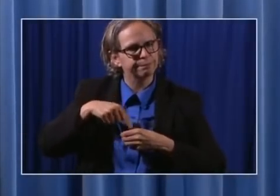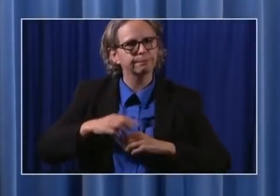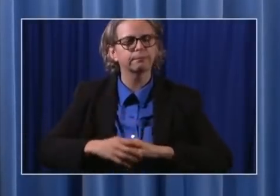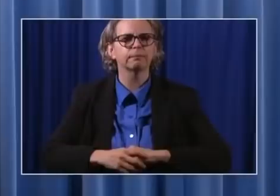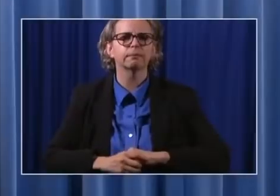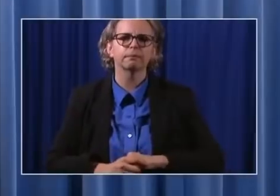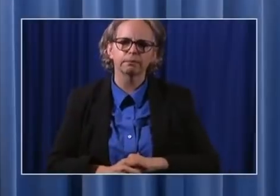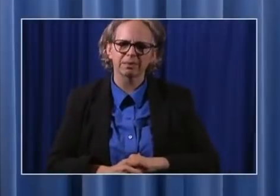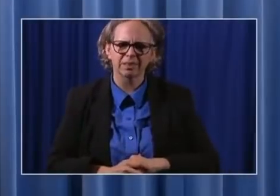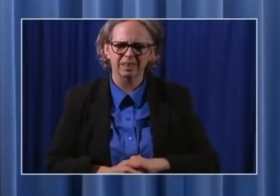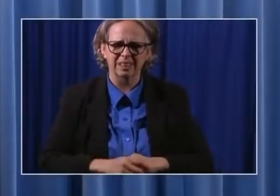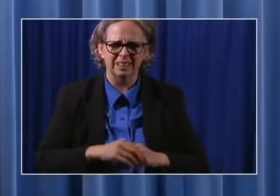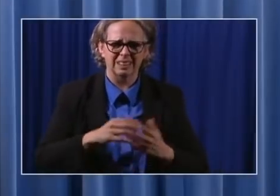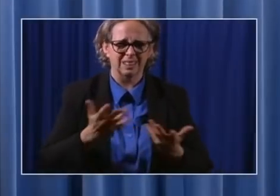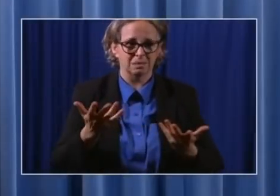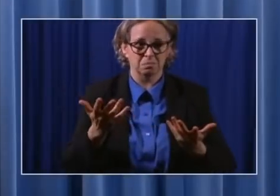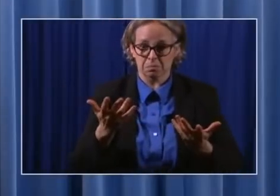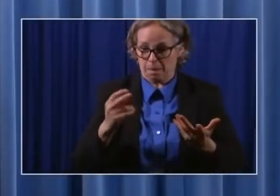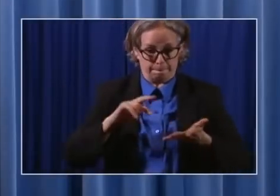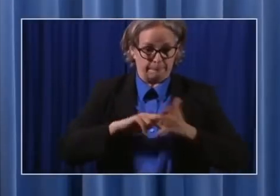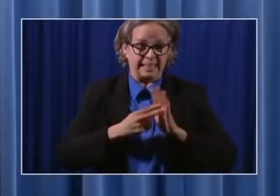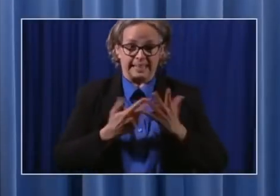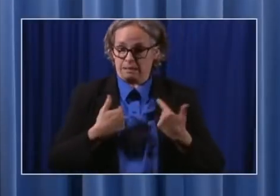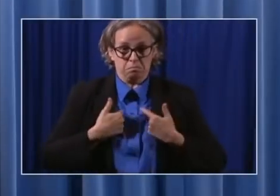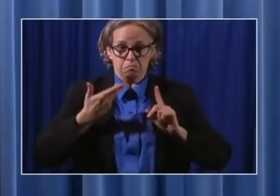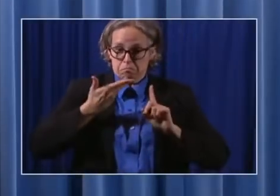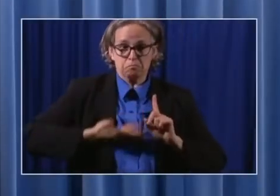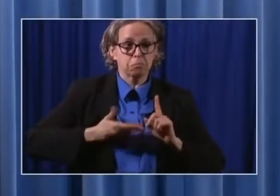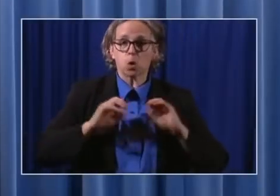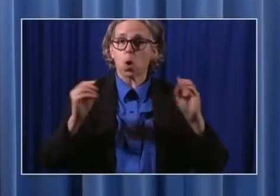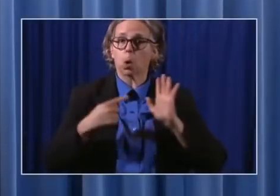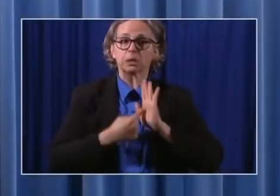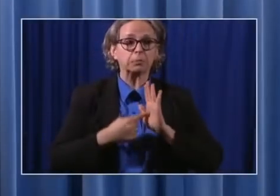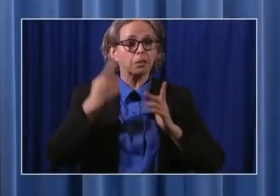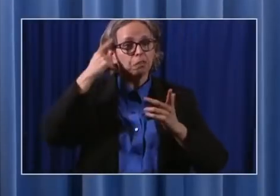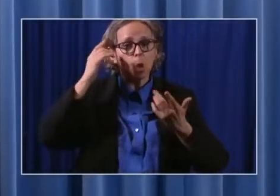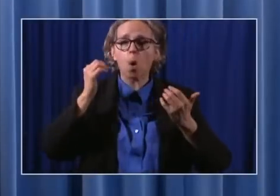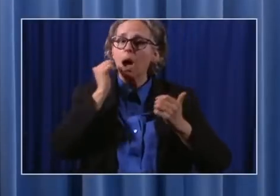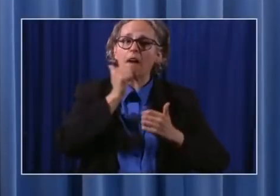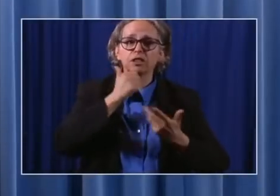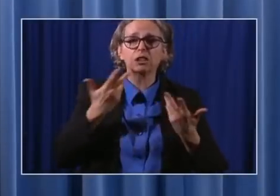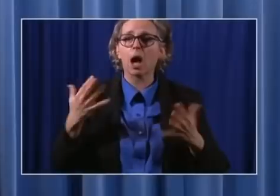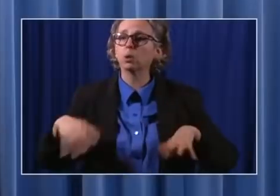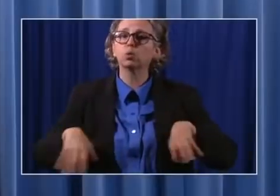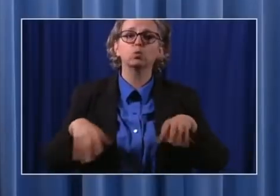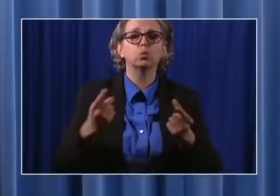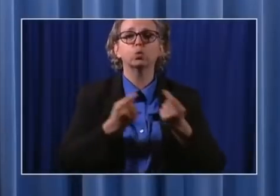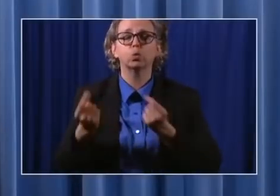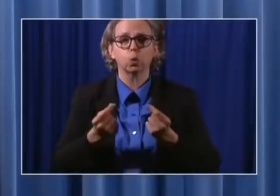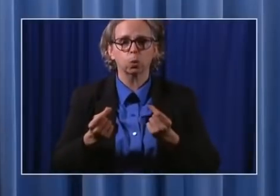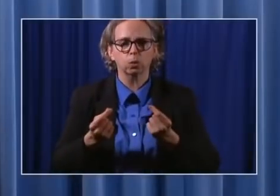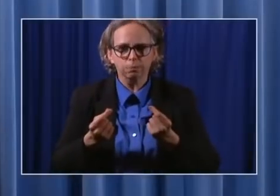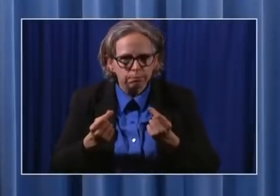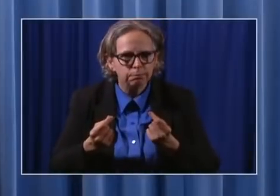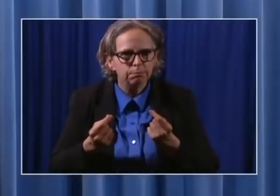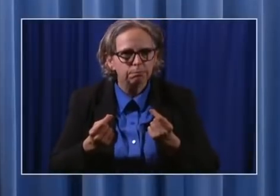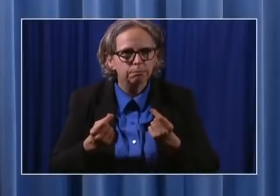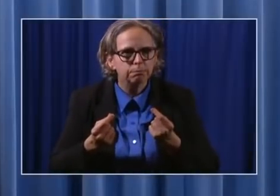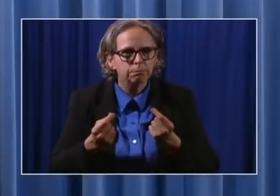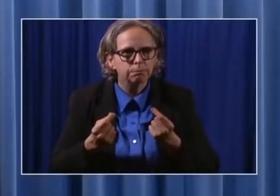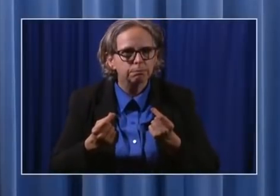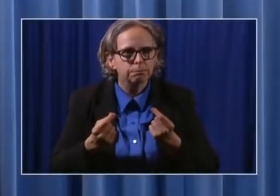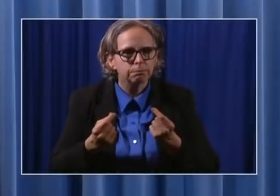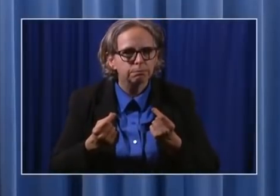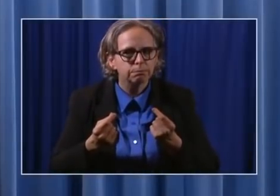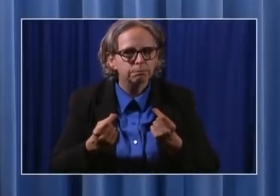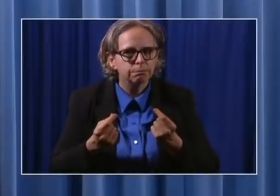have symptoms, they probably are going to go on with their daily lives, going to work or playing with friends. It's not till someone in the family gets sick